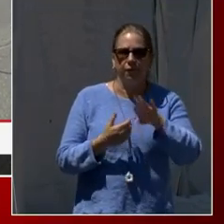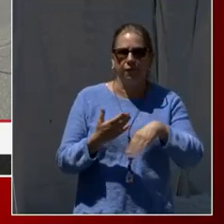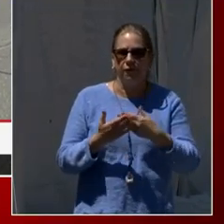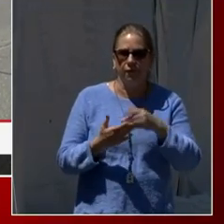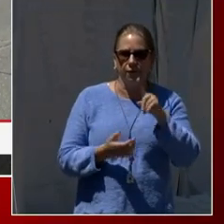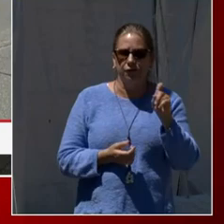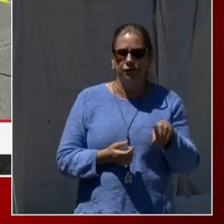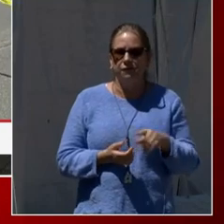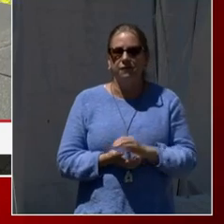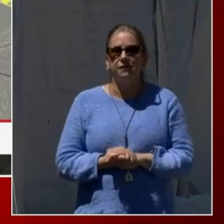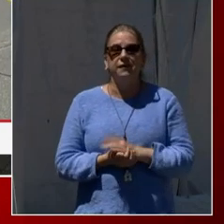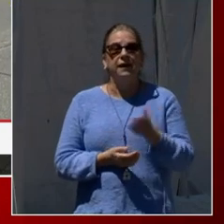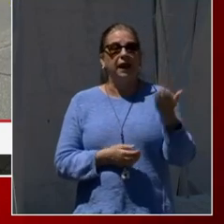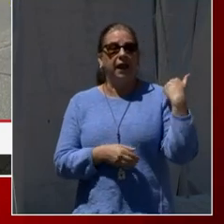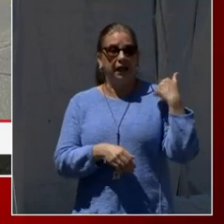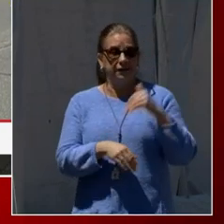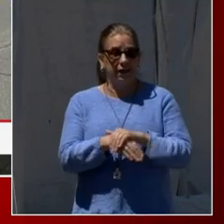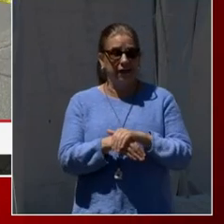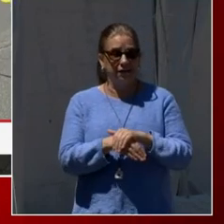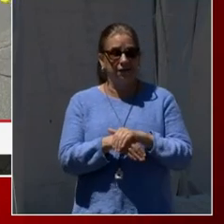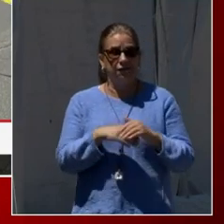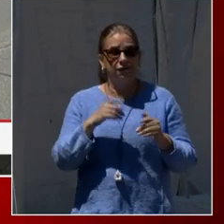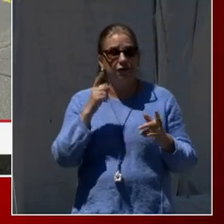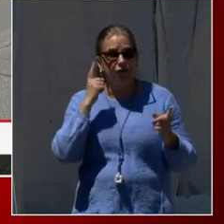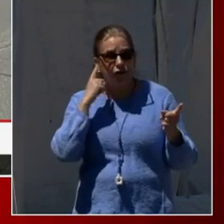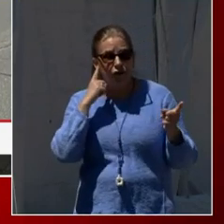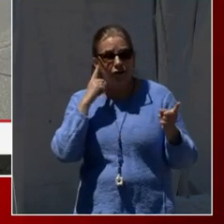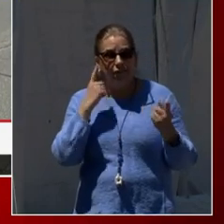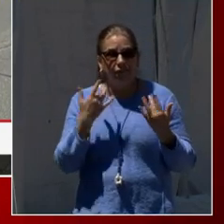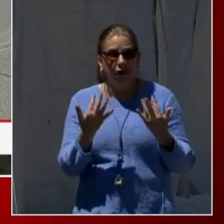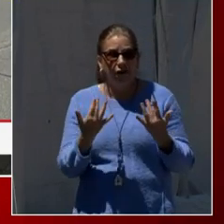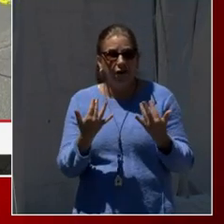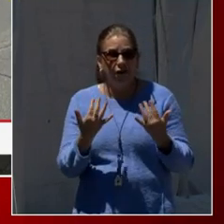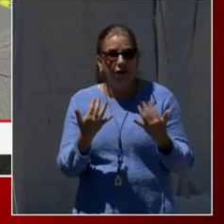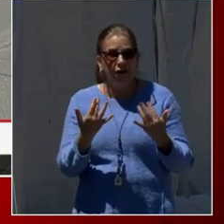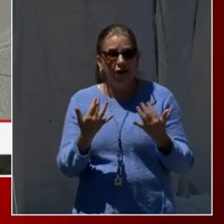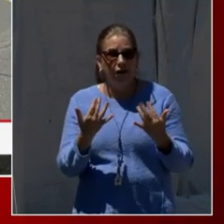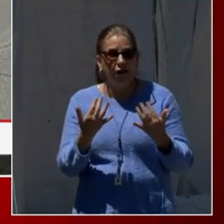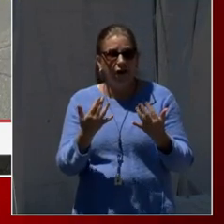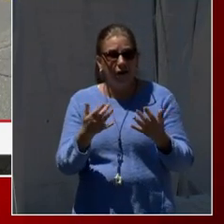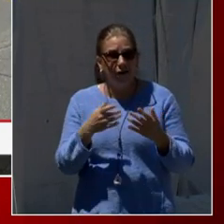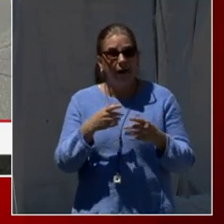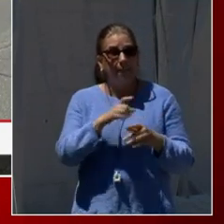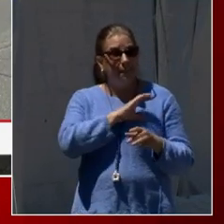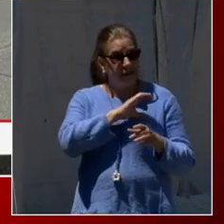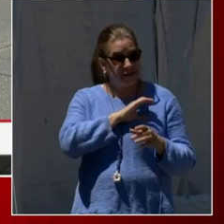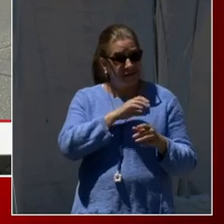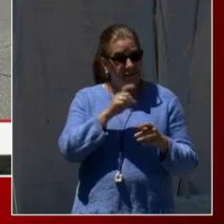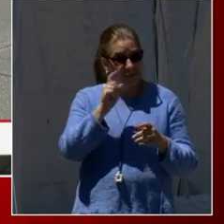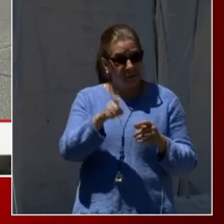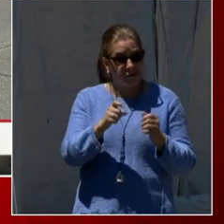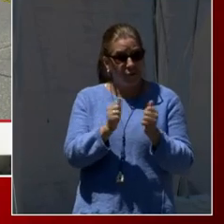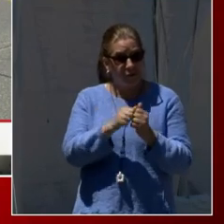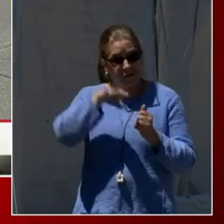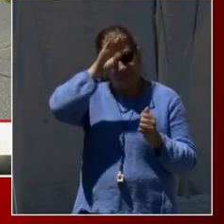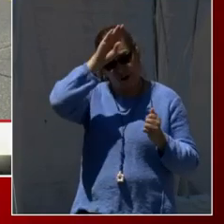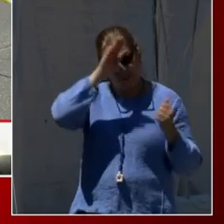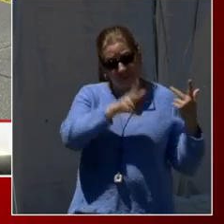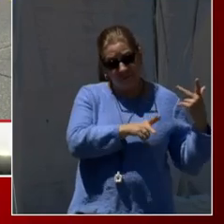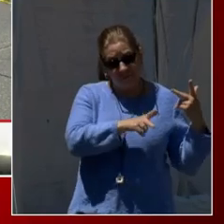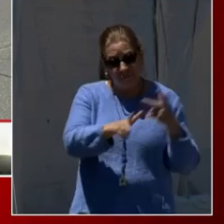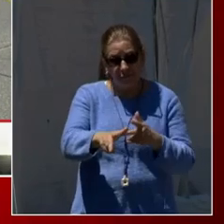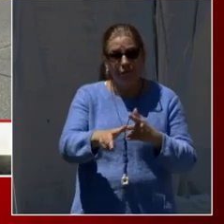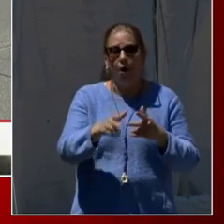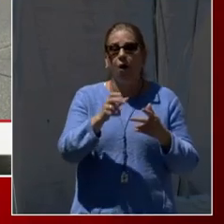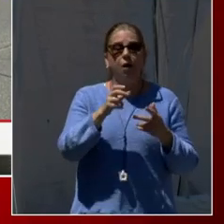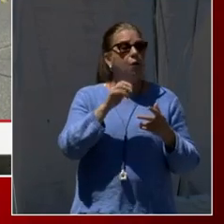reported fires but you couldn't get to them because you needed a police escort? And then secondly, was there a delay in getting to